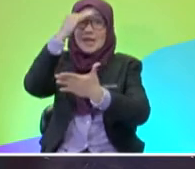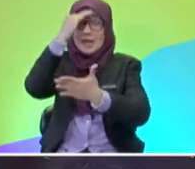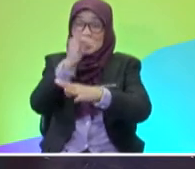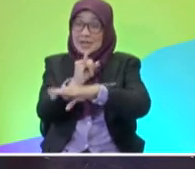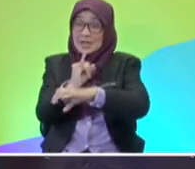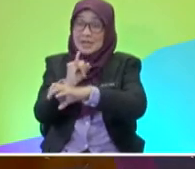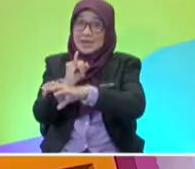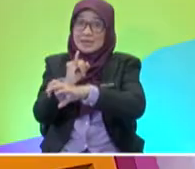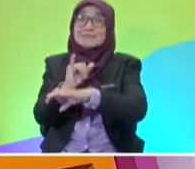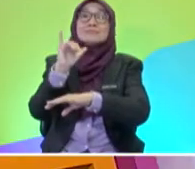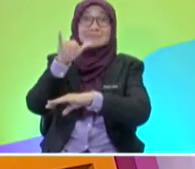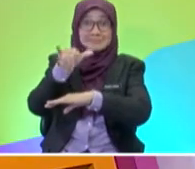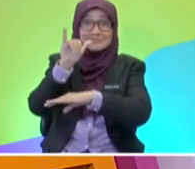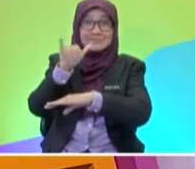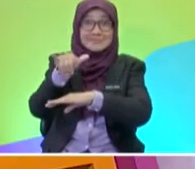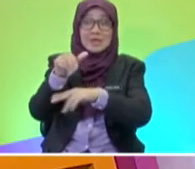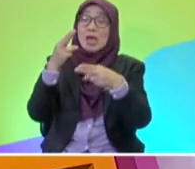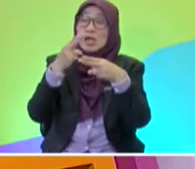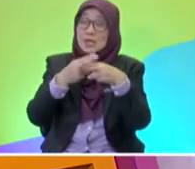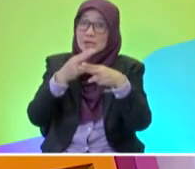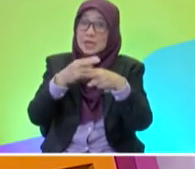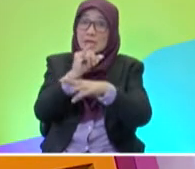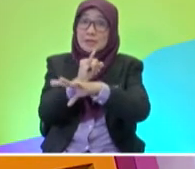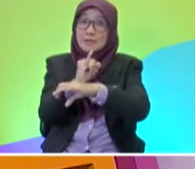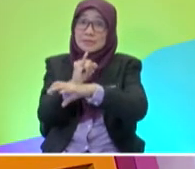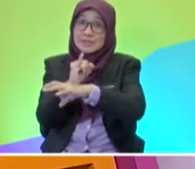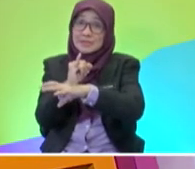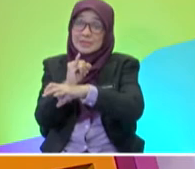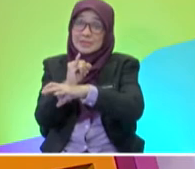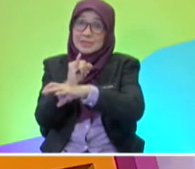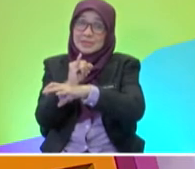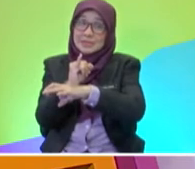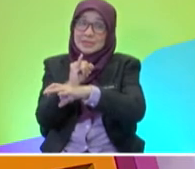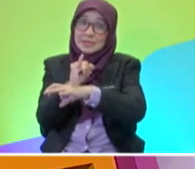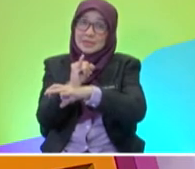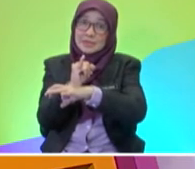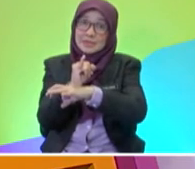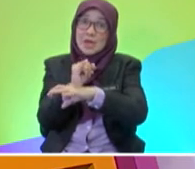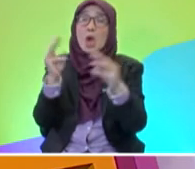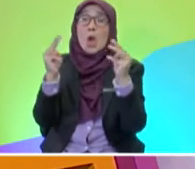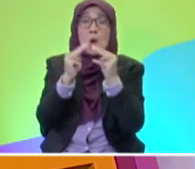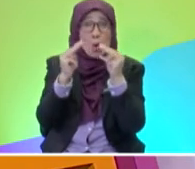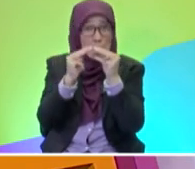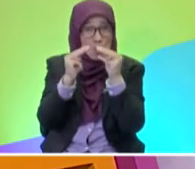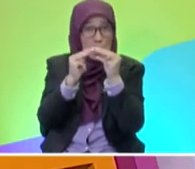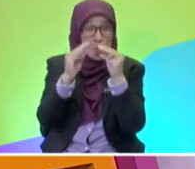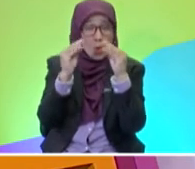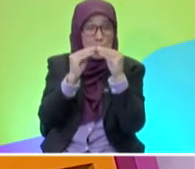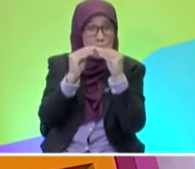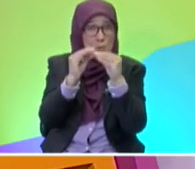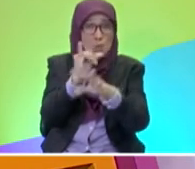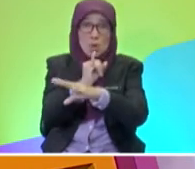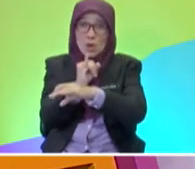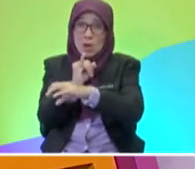are going to learn about the names of the insects. Hmm? Okay, we are going to learn more about the insects. Okay,